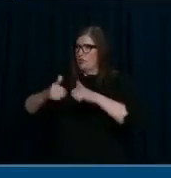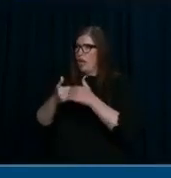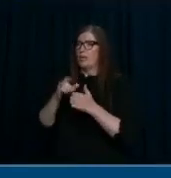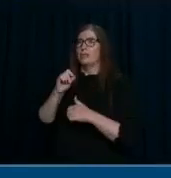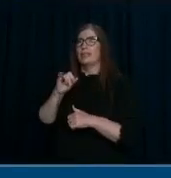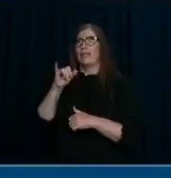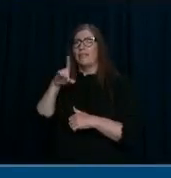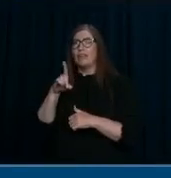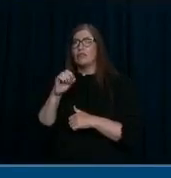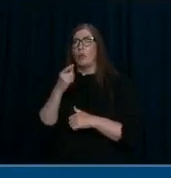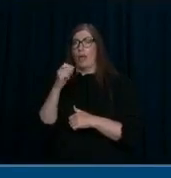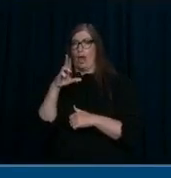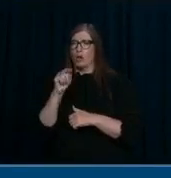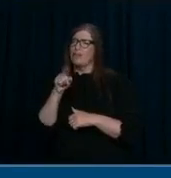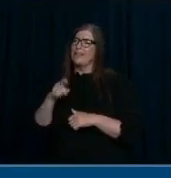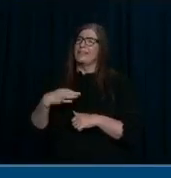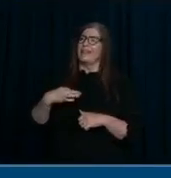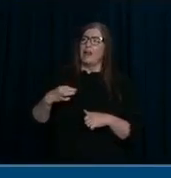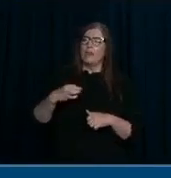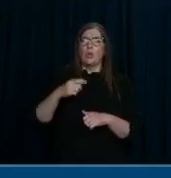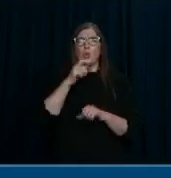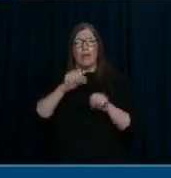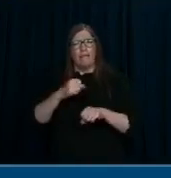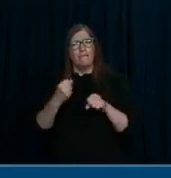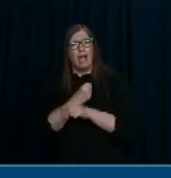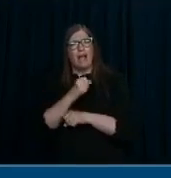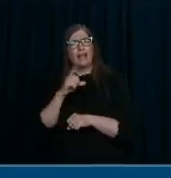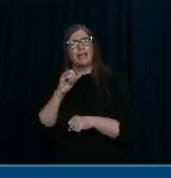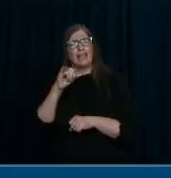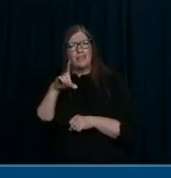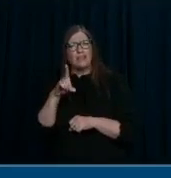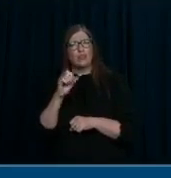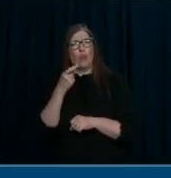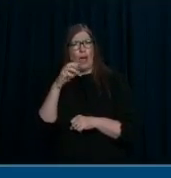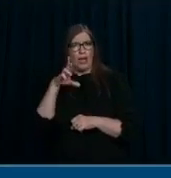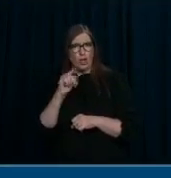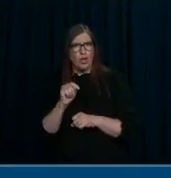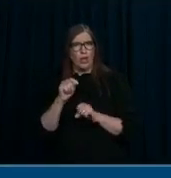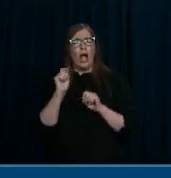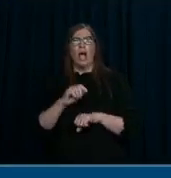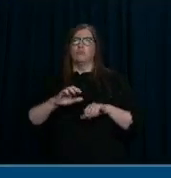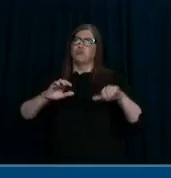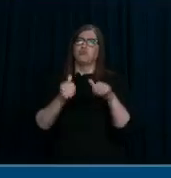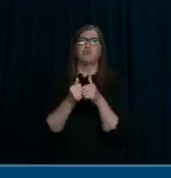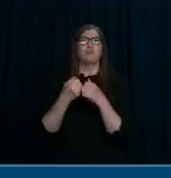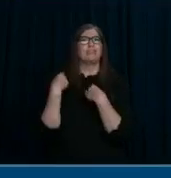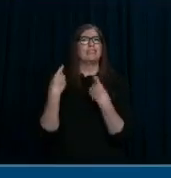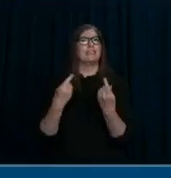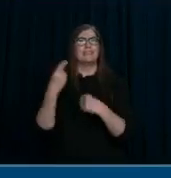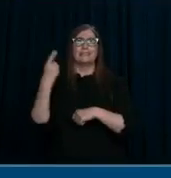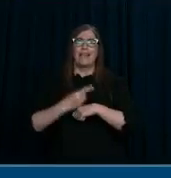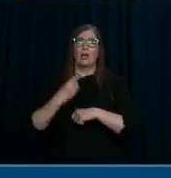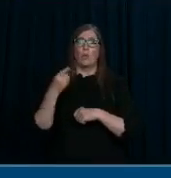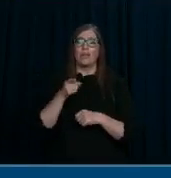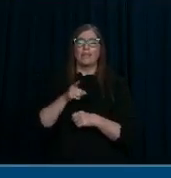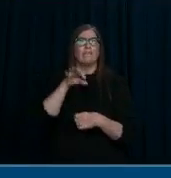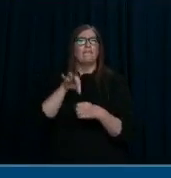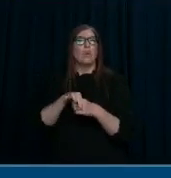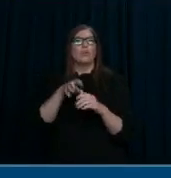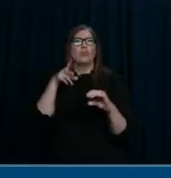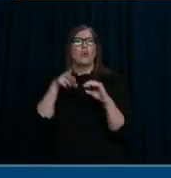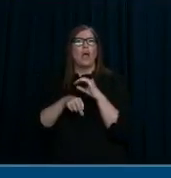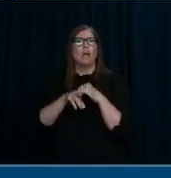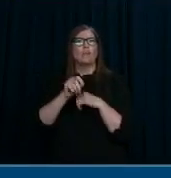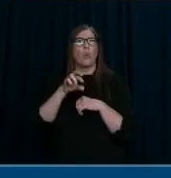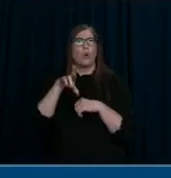a nominee who can go toe-to-toe with him on this issue, and I've been taking the fight to him from day one. He's somebody who voted to cut Border